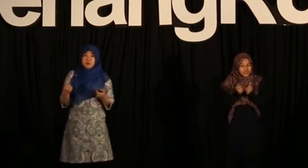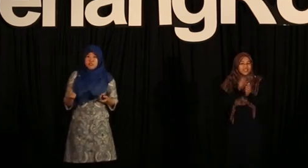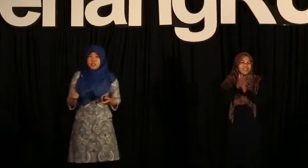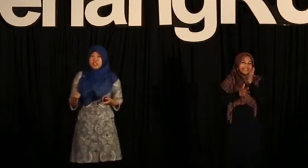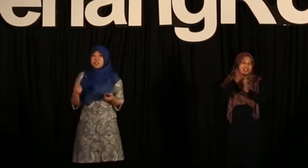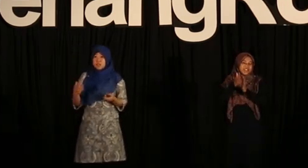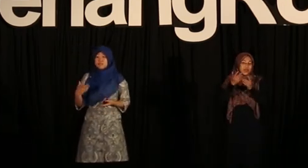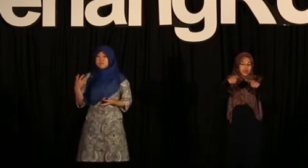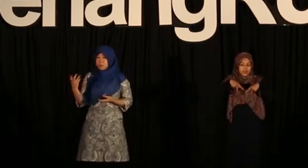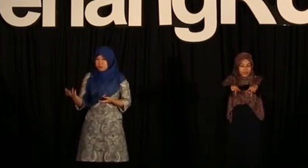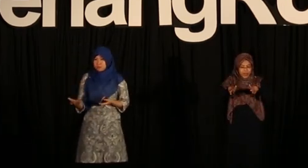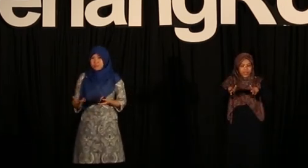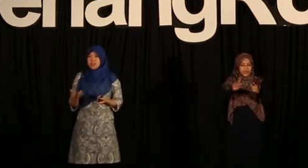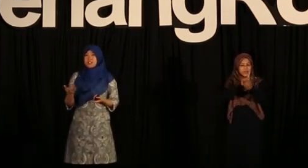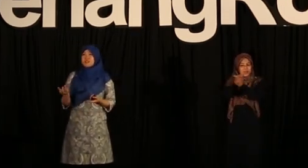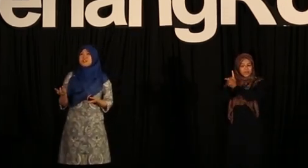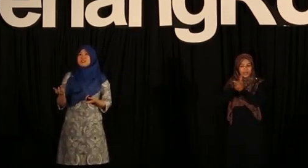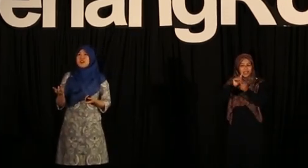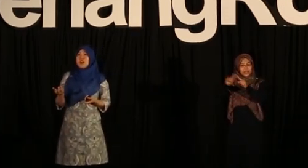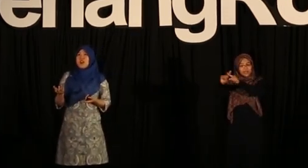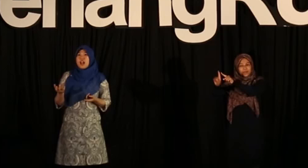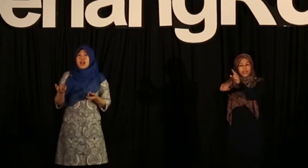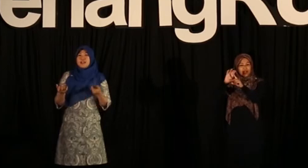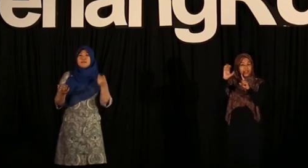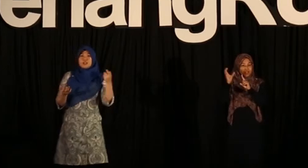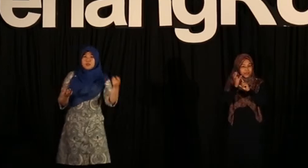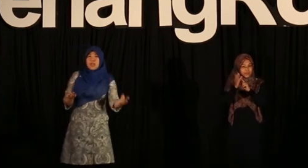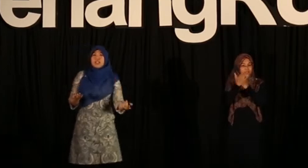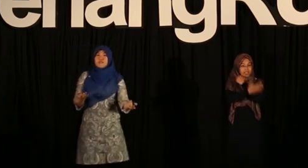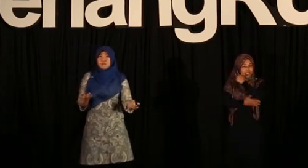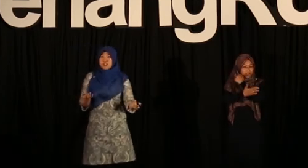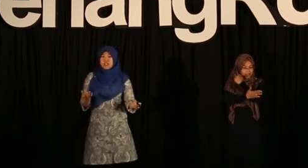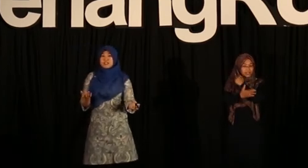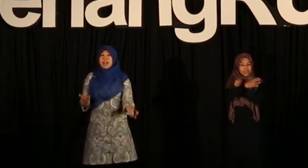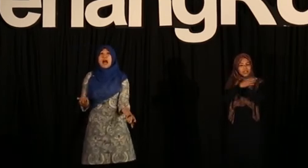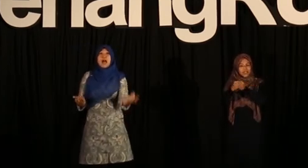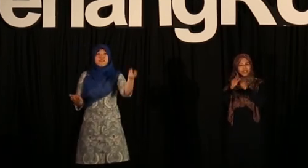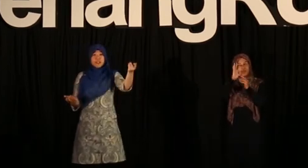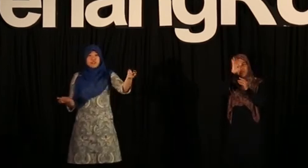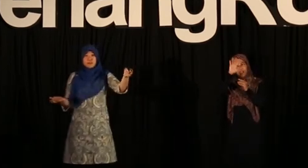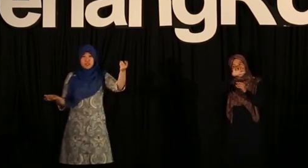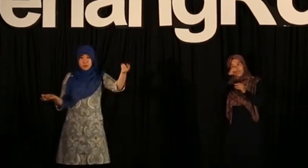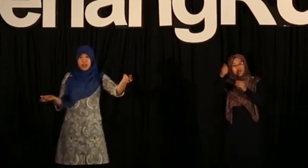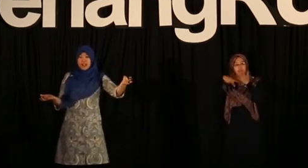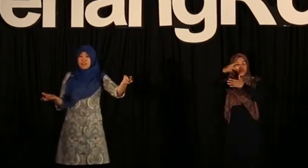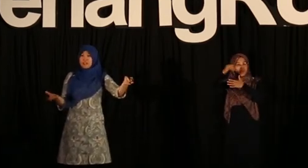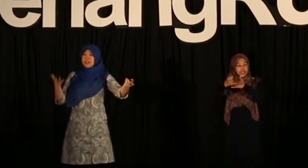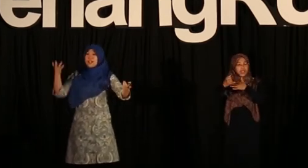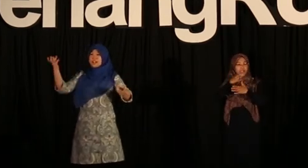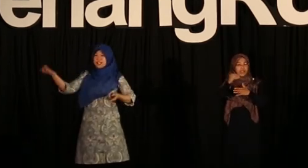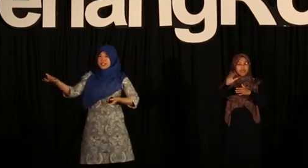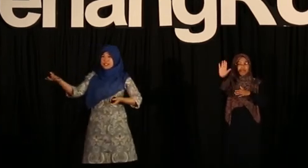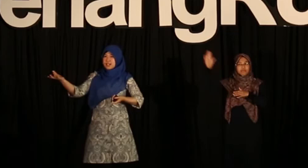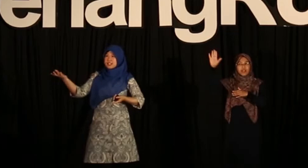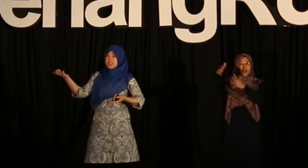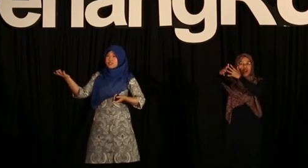It has given me the opportunity to meet people from different countries and creating different projects. I have friends from Botswana in Africa